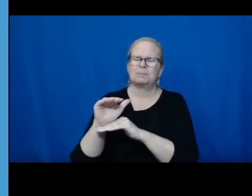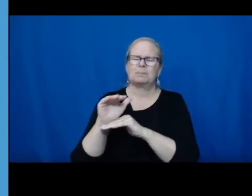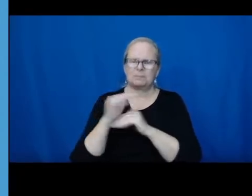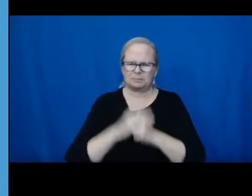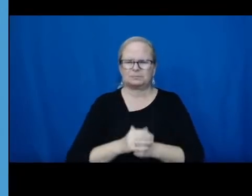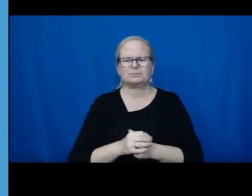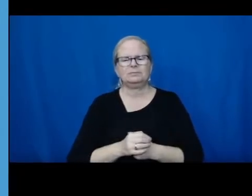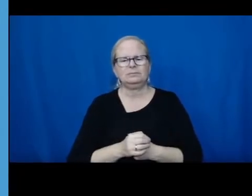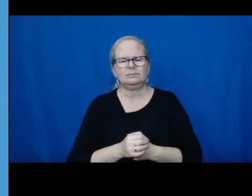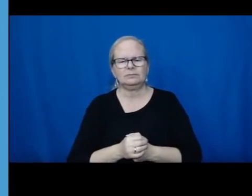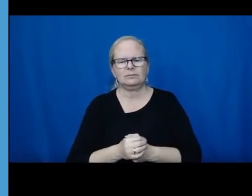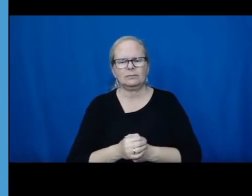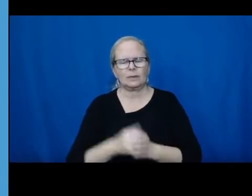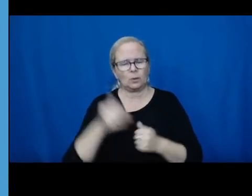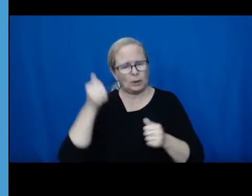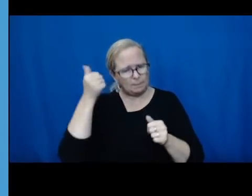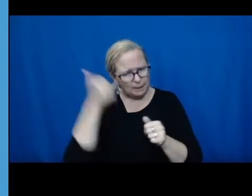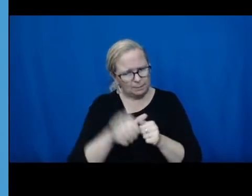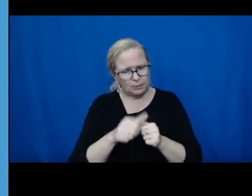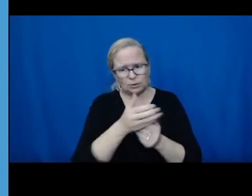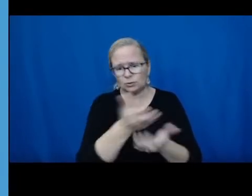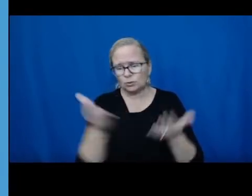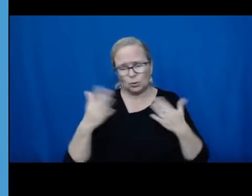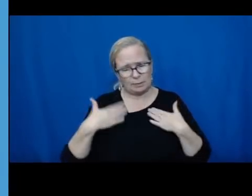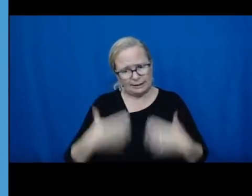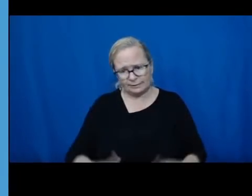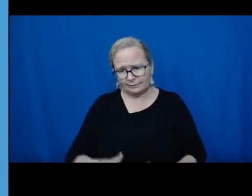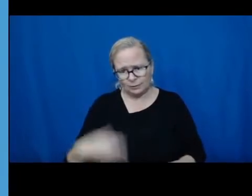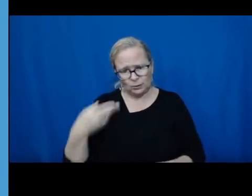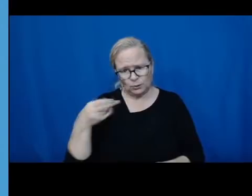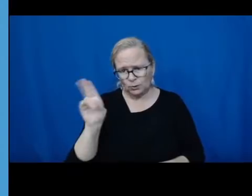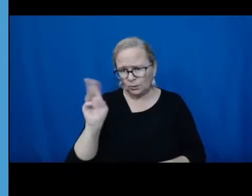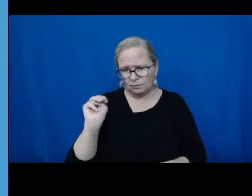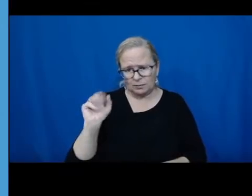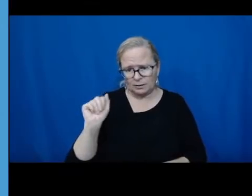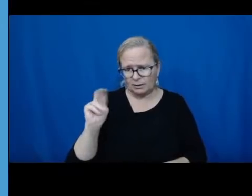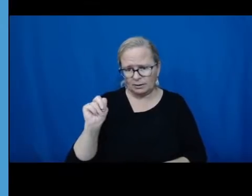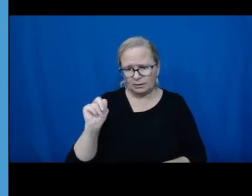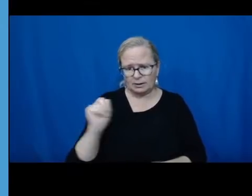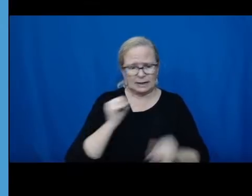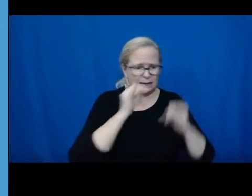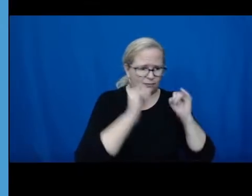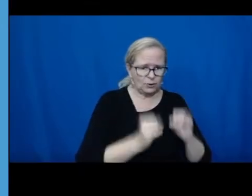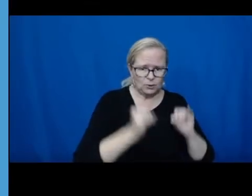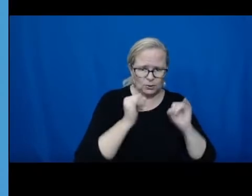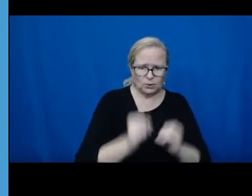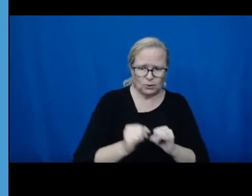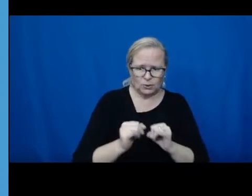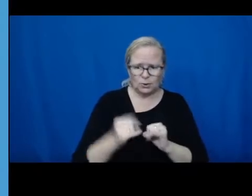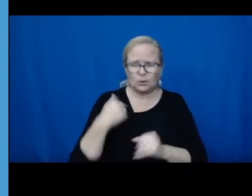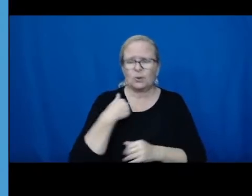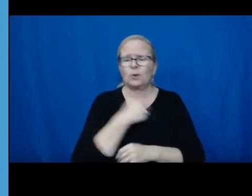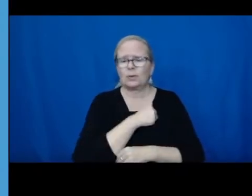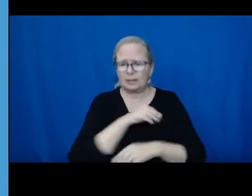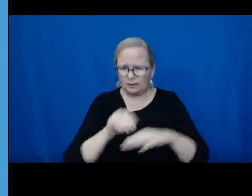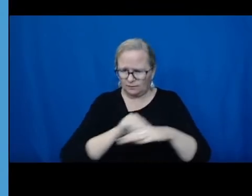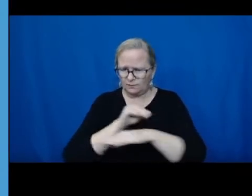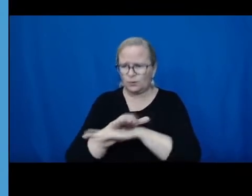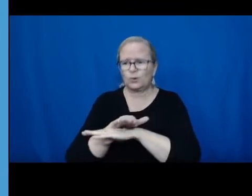make a difference, but collectively, the differences we make can be truly